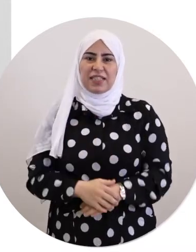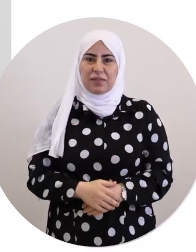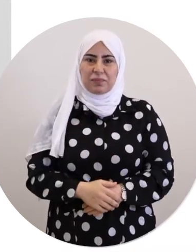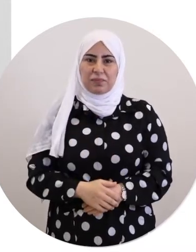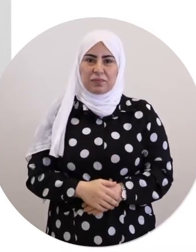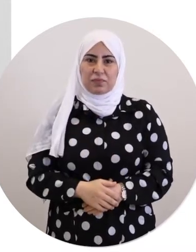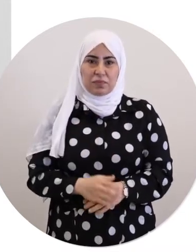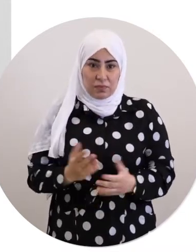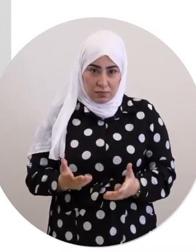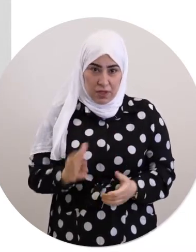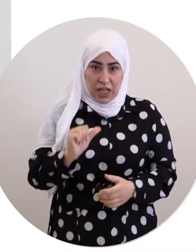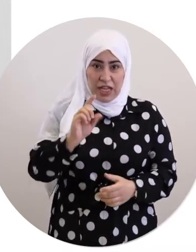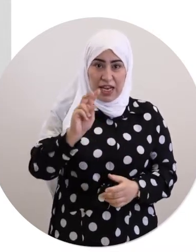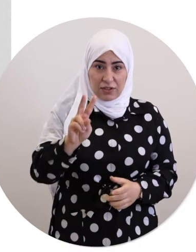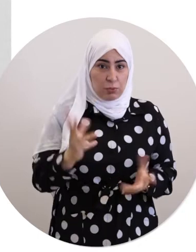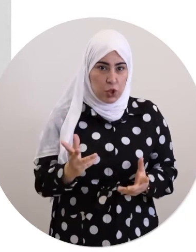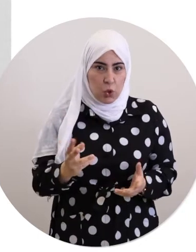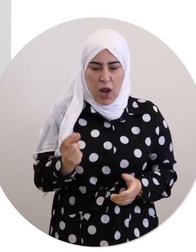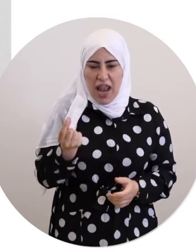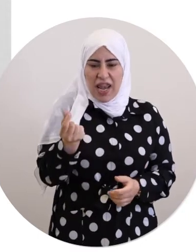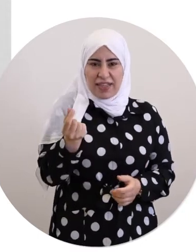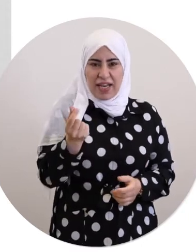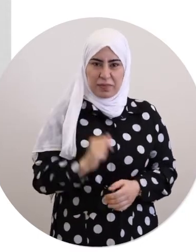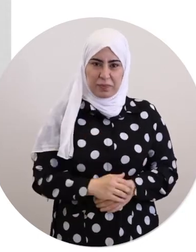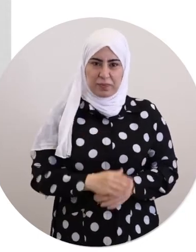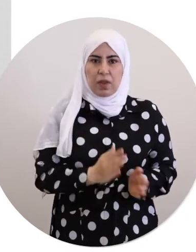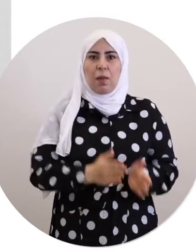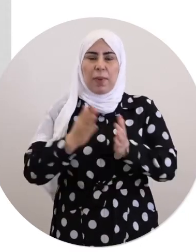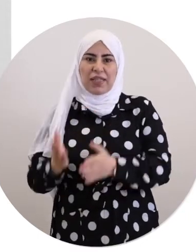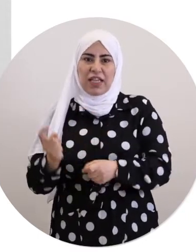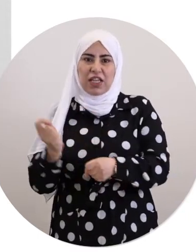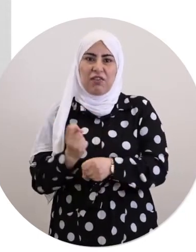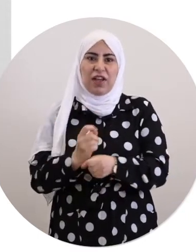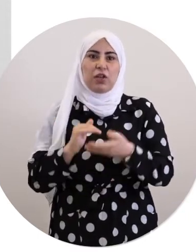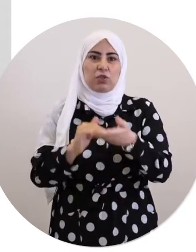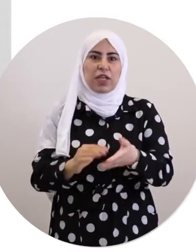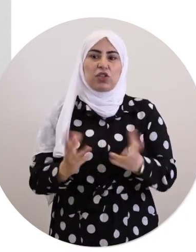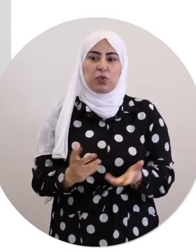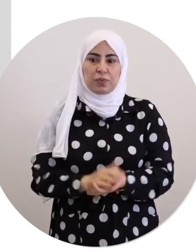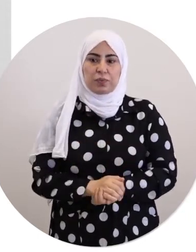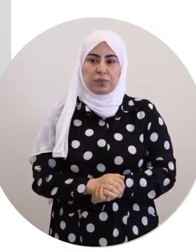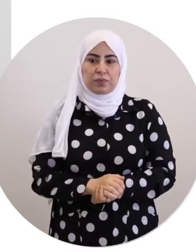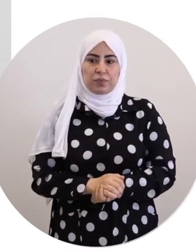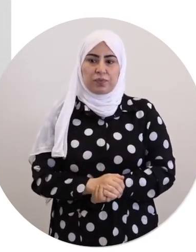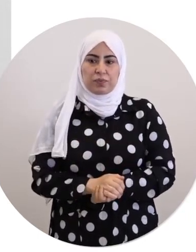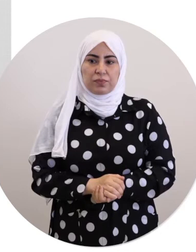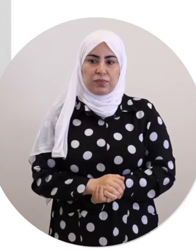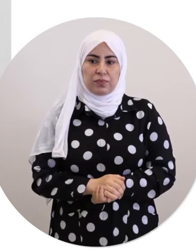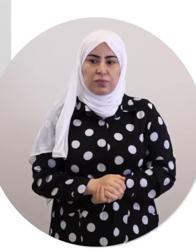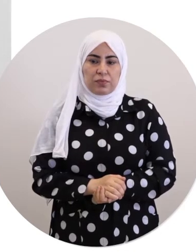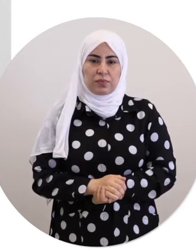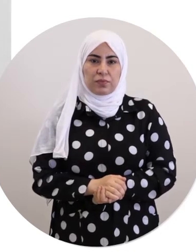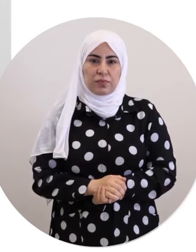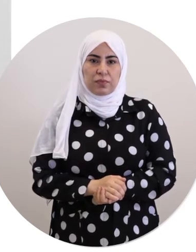So expected here is the verb. So is there a helping verb or an auxiliary verb in the sentence? No. So we're